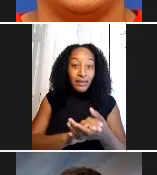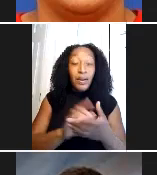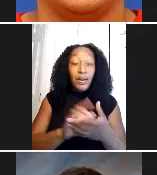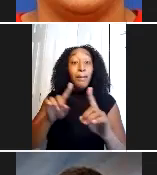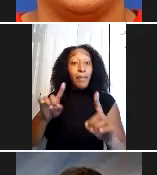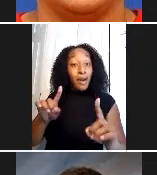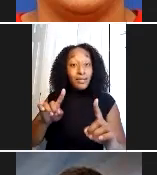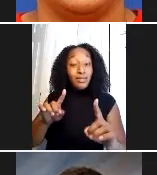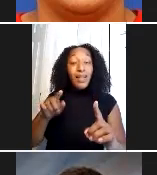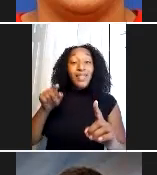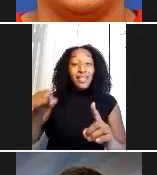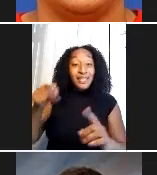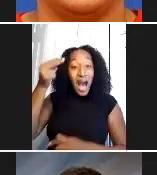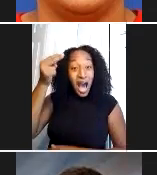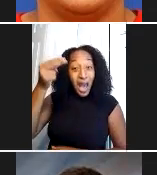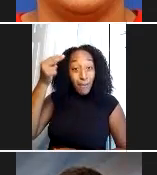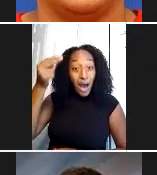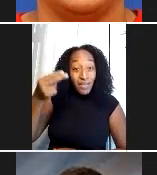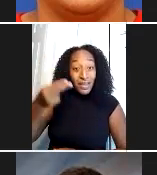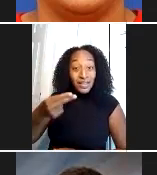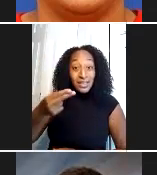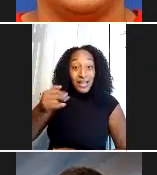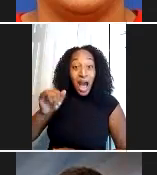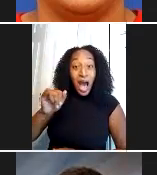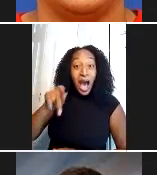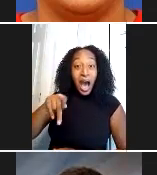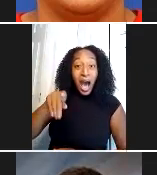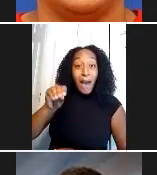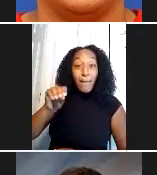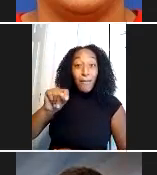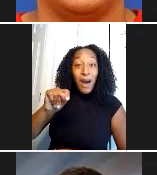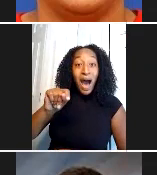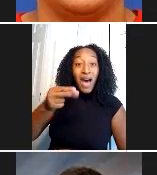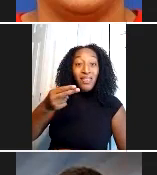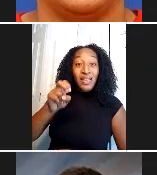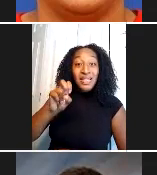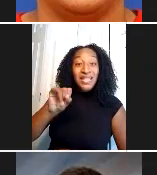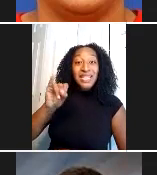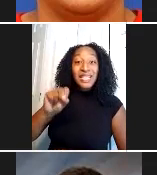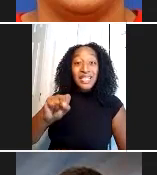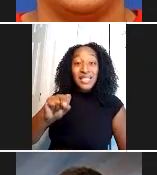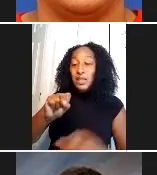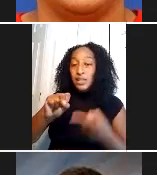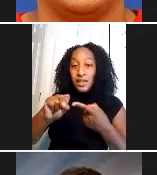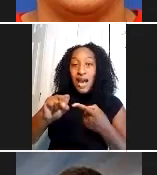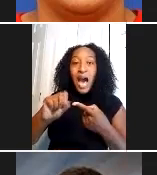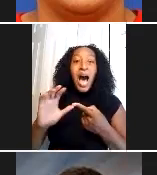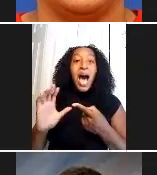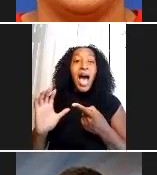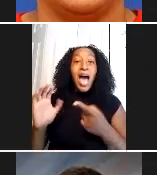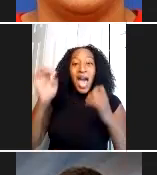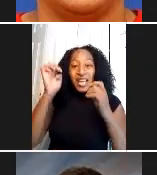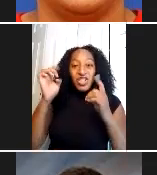guess, and I tell folk, please don't leave out that educated part, because that is